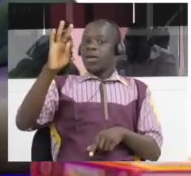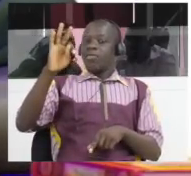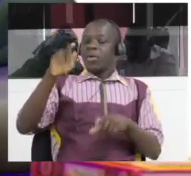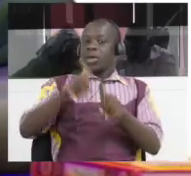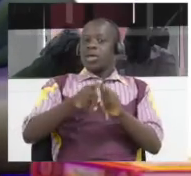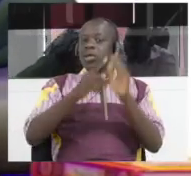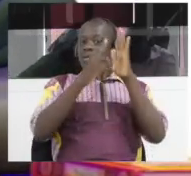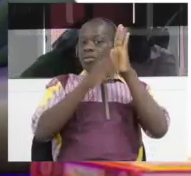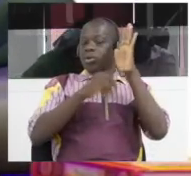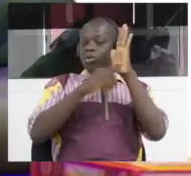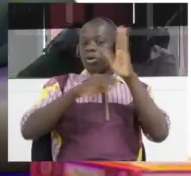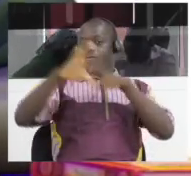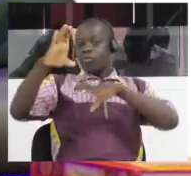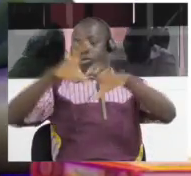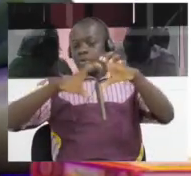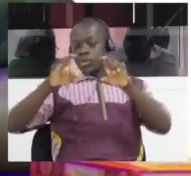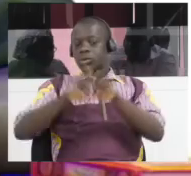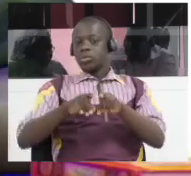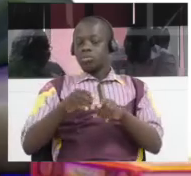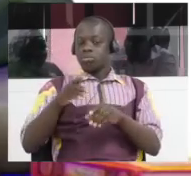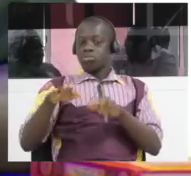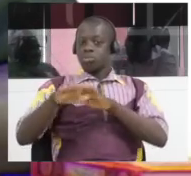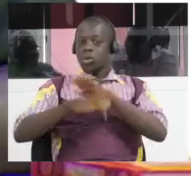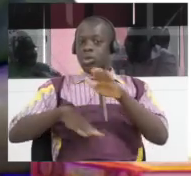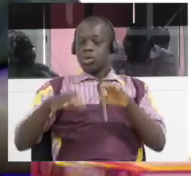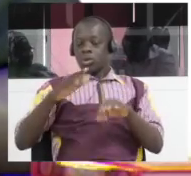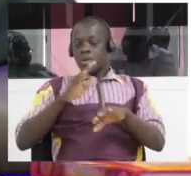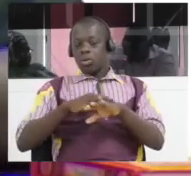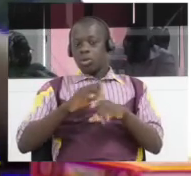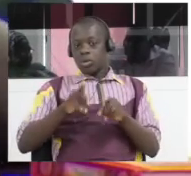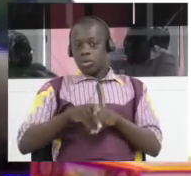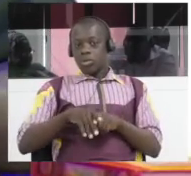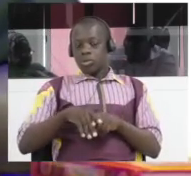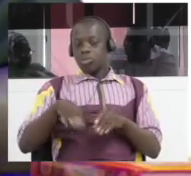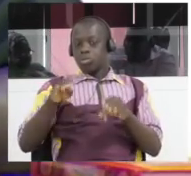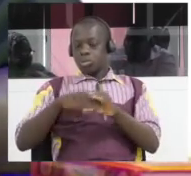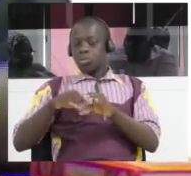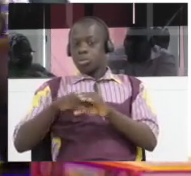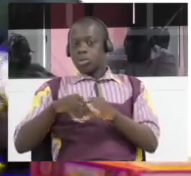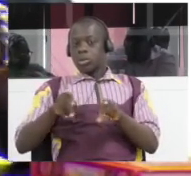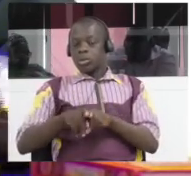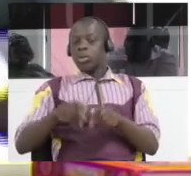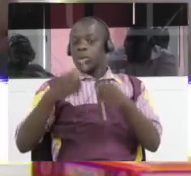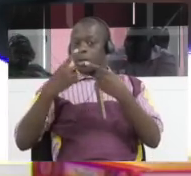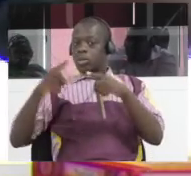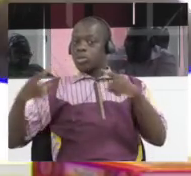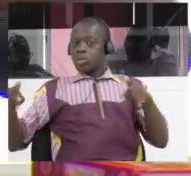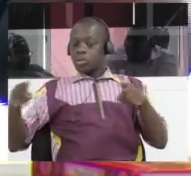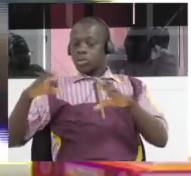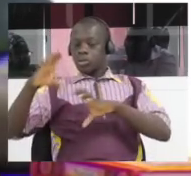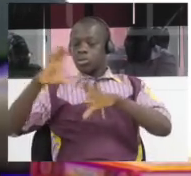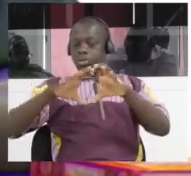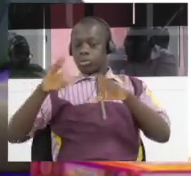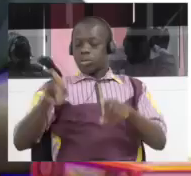radios for military operations. And then based on the composition, they will have various